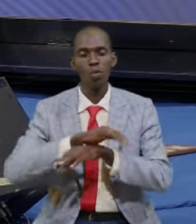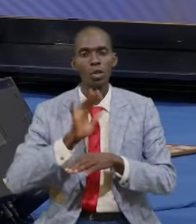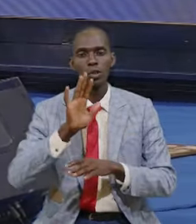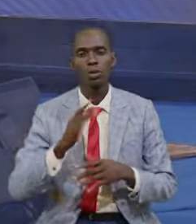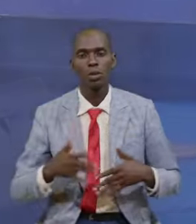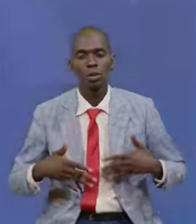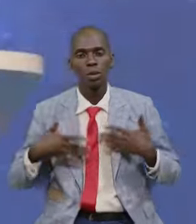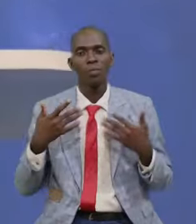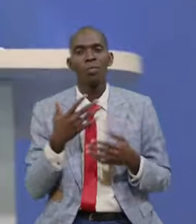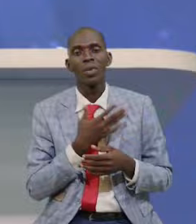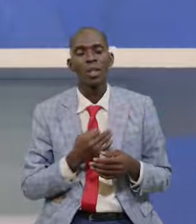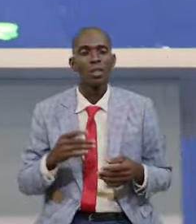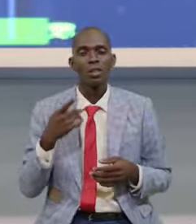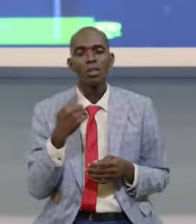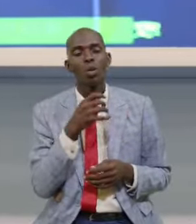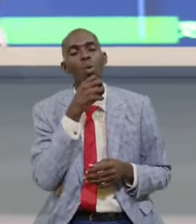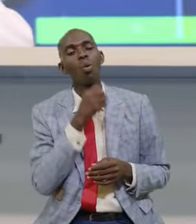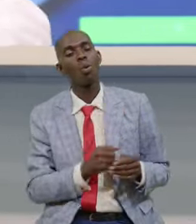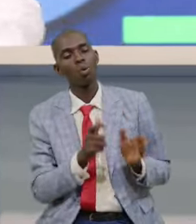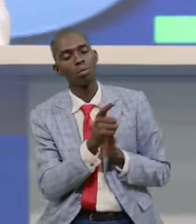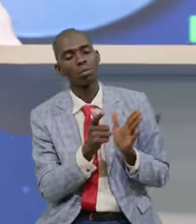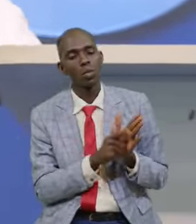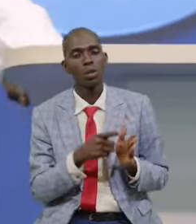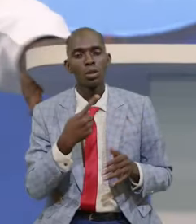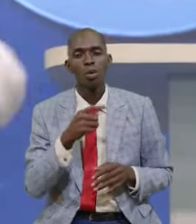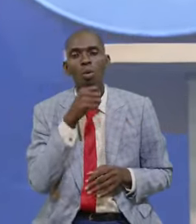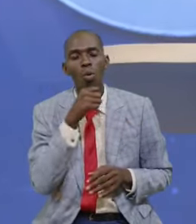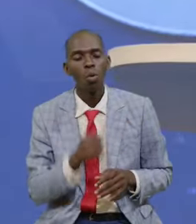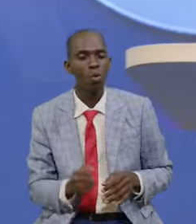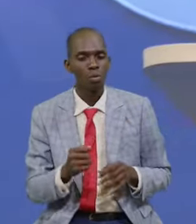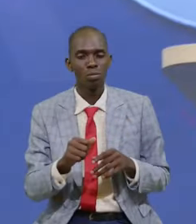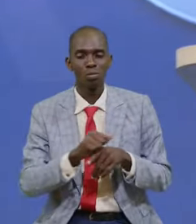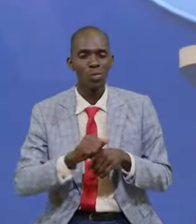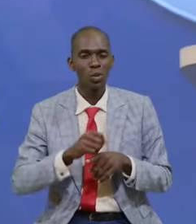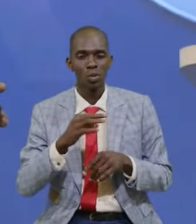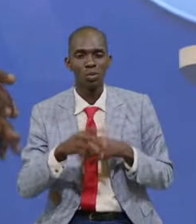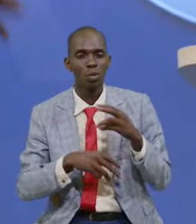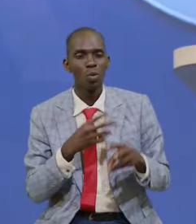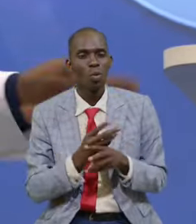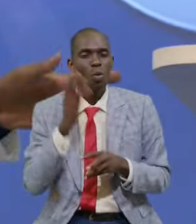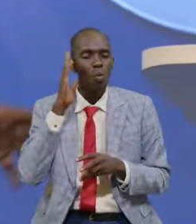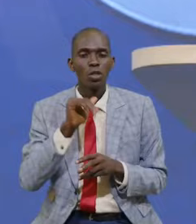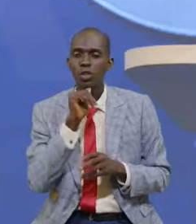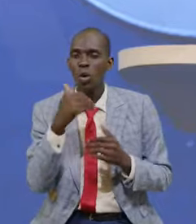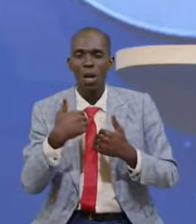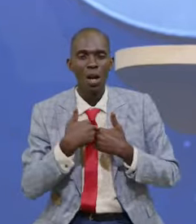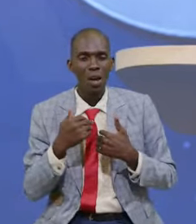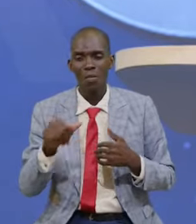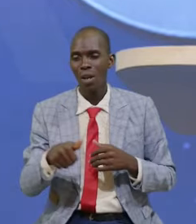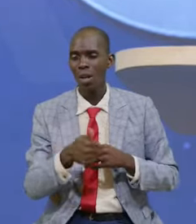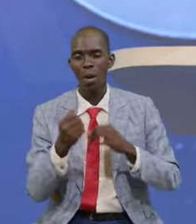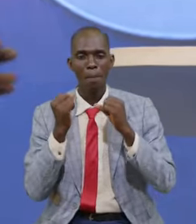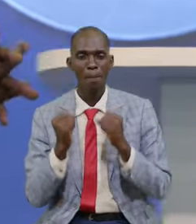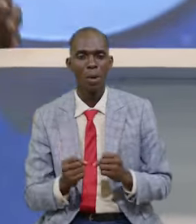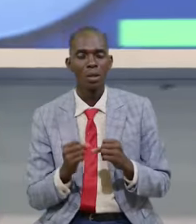old law, the old ritual, the old ceremony will not have any part in your